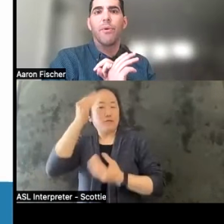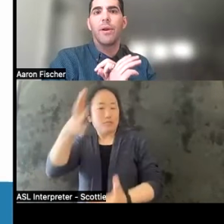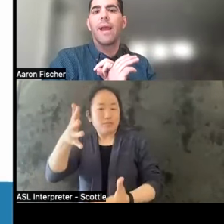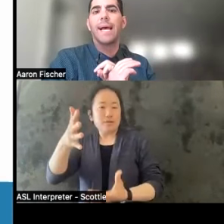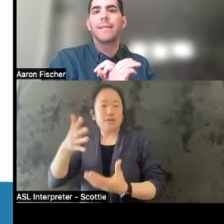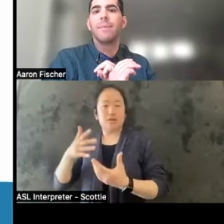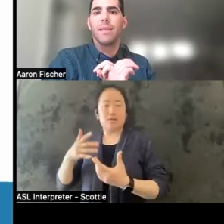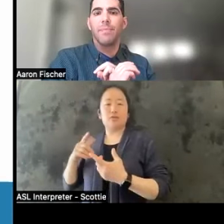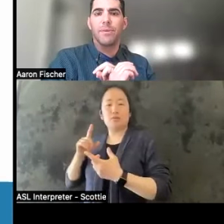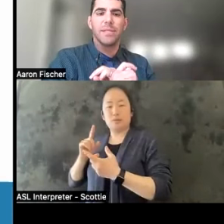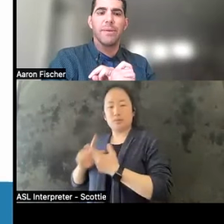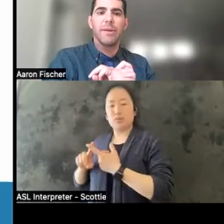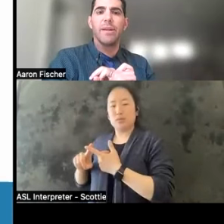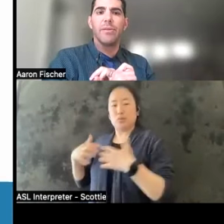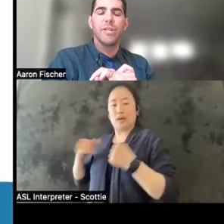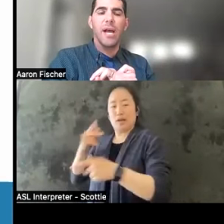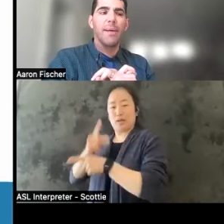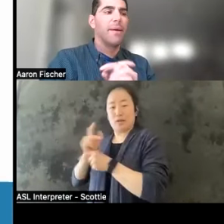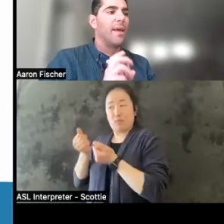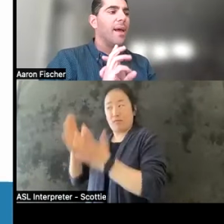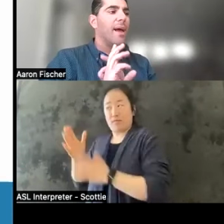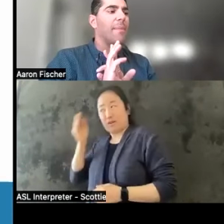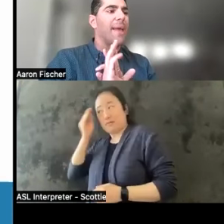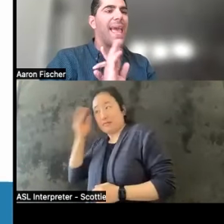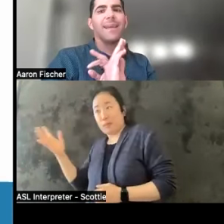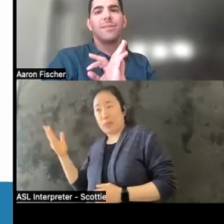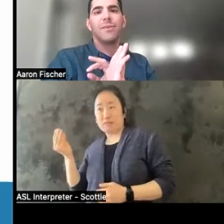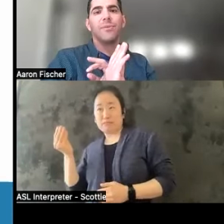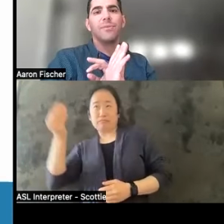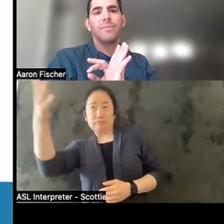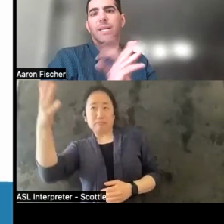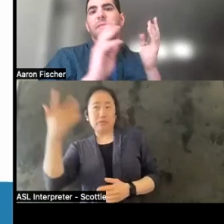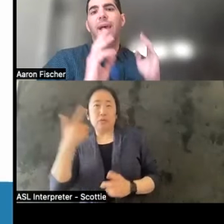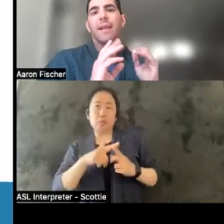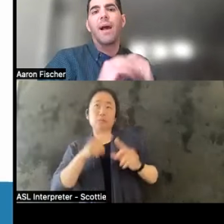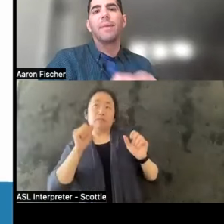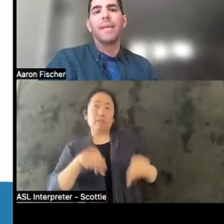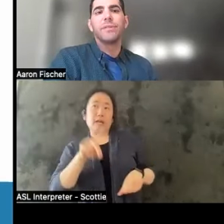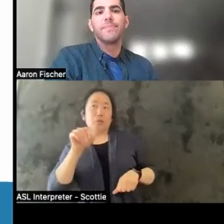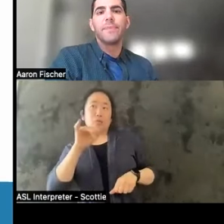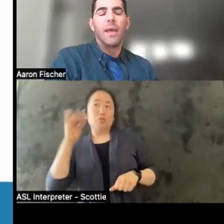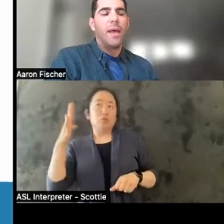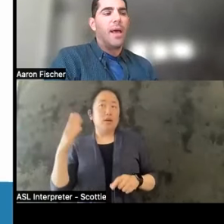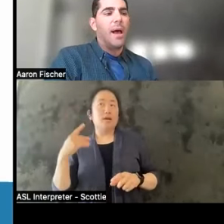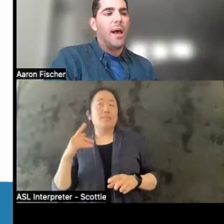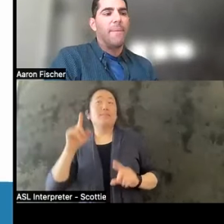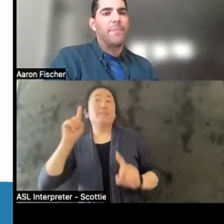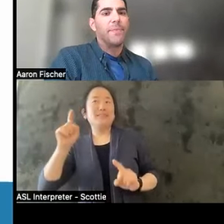that the employer has about the person's ability to do the job and to justify an accommodation.